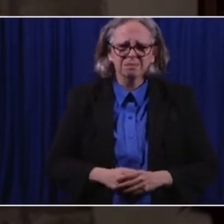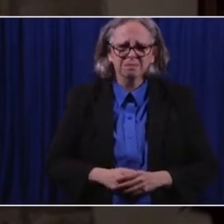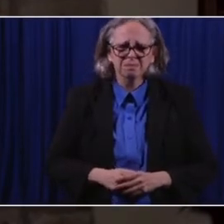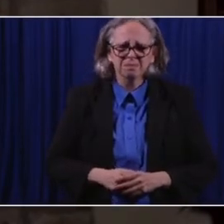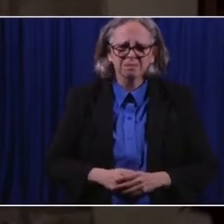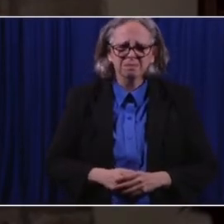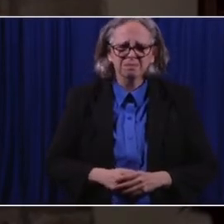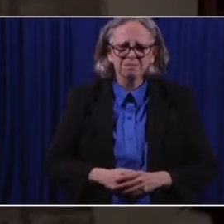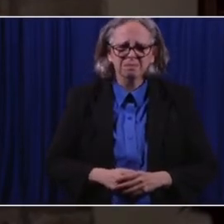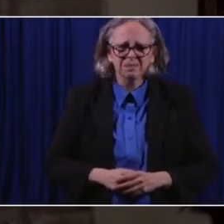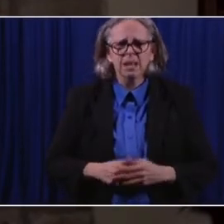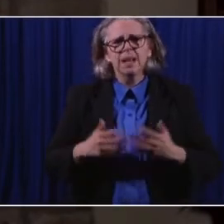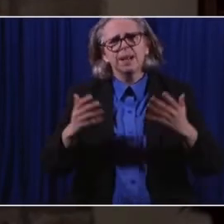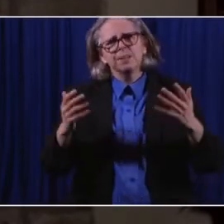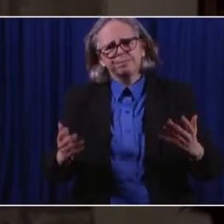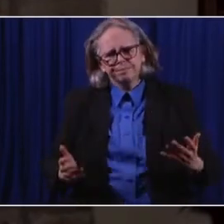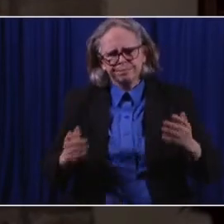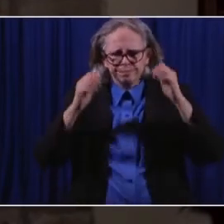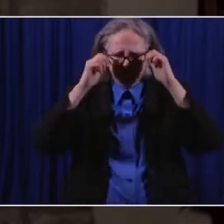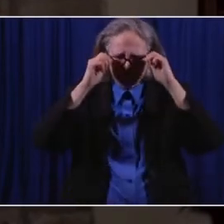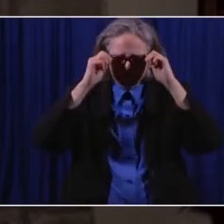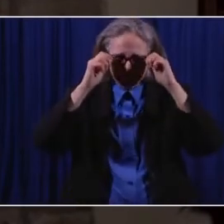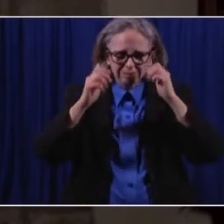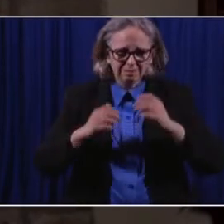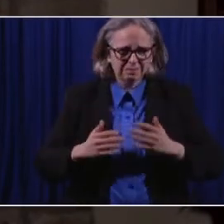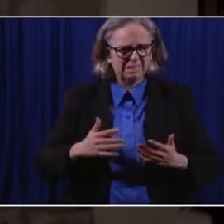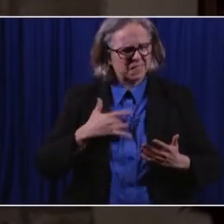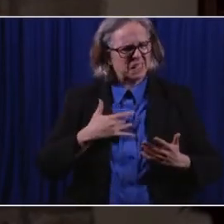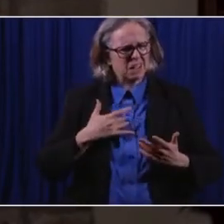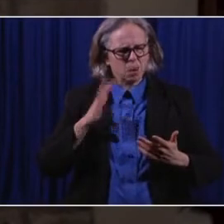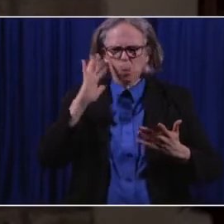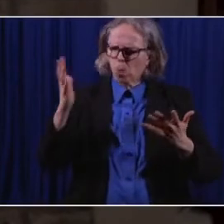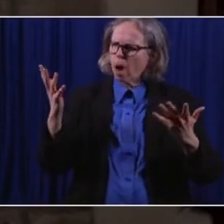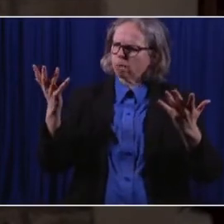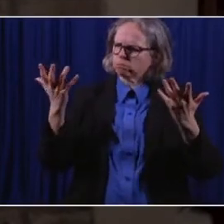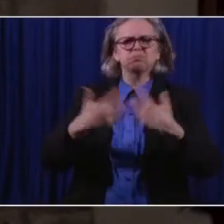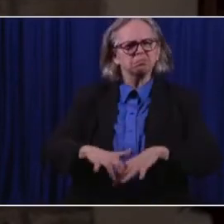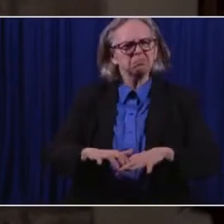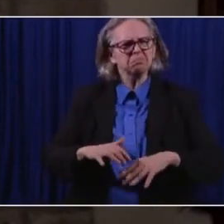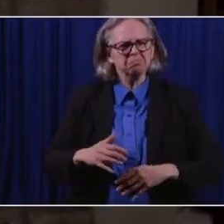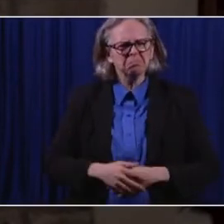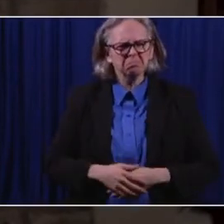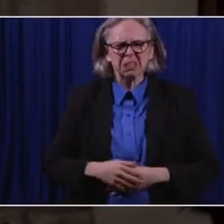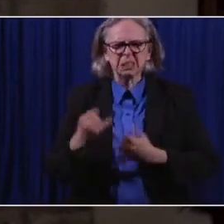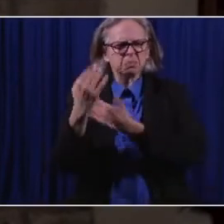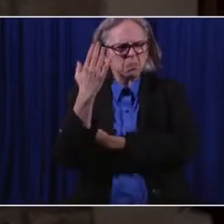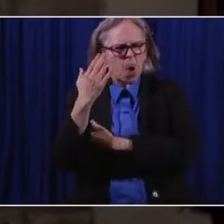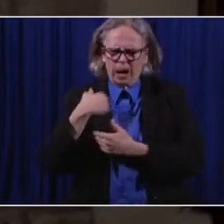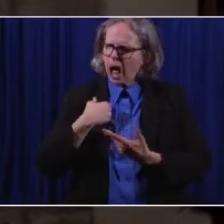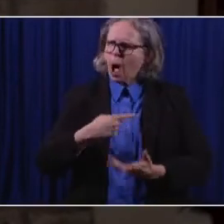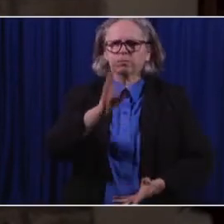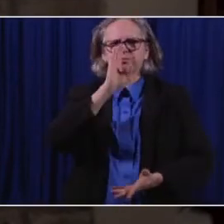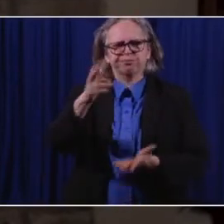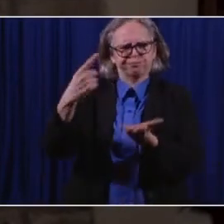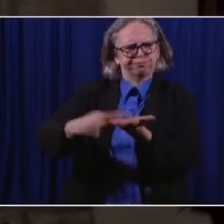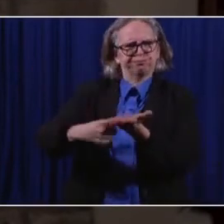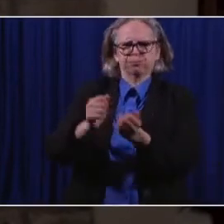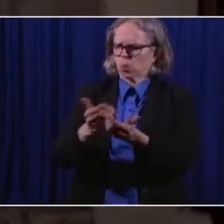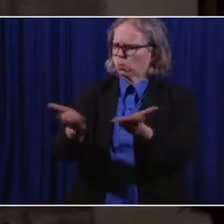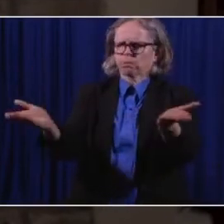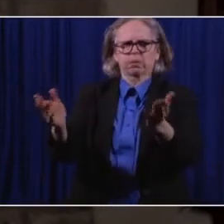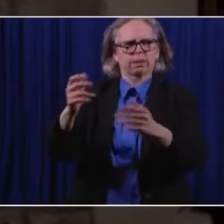And so, you know, I think that's going to happen. We had a very candid discussion today in regard to that. Our health